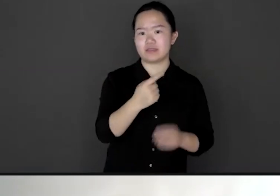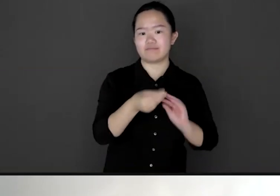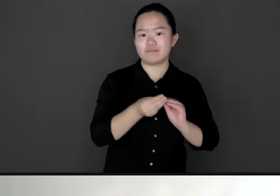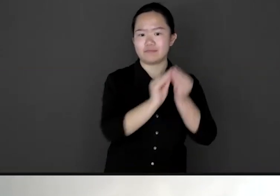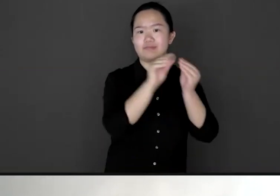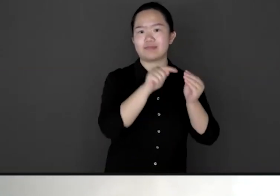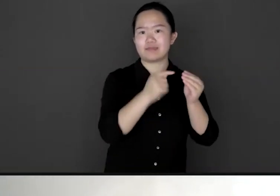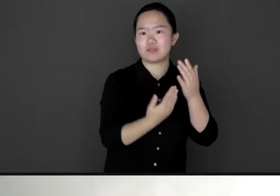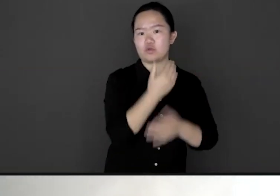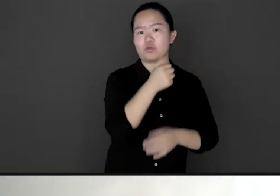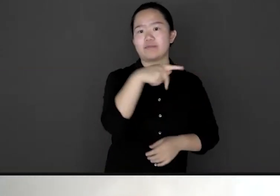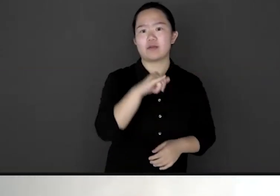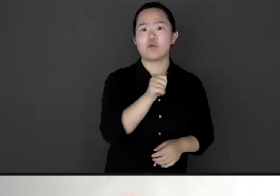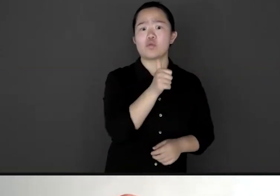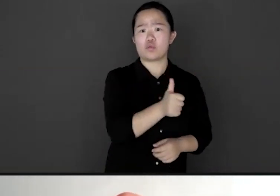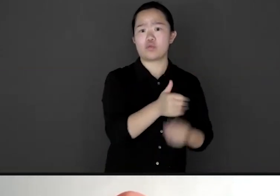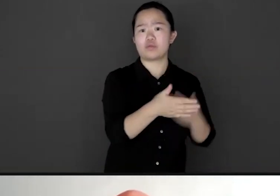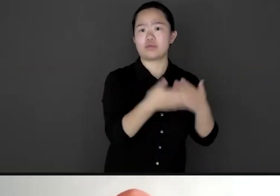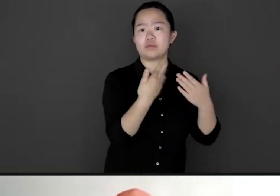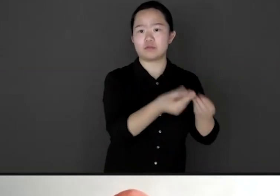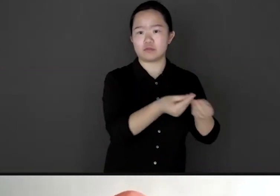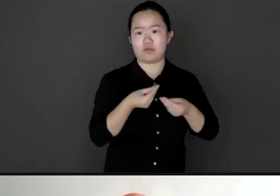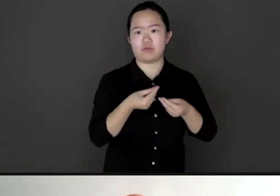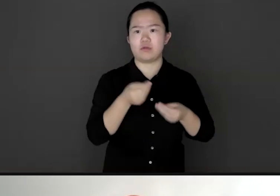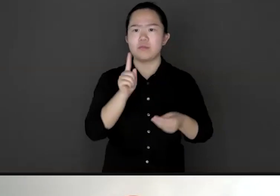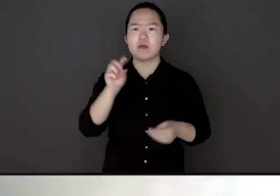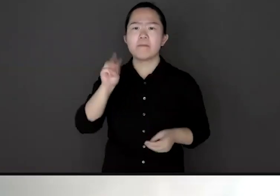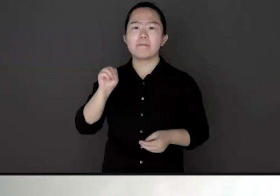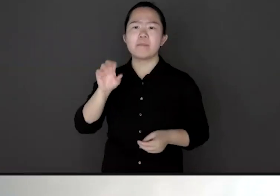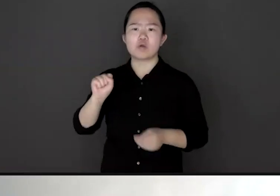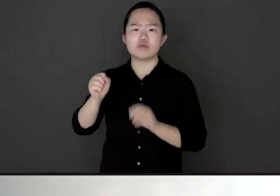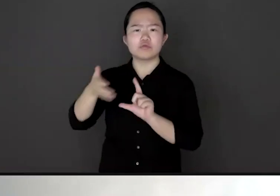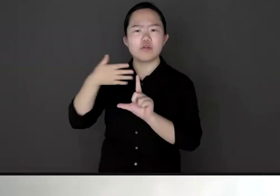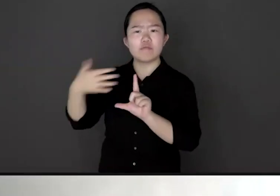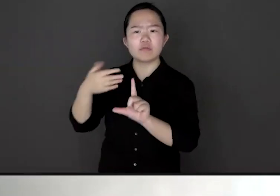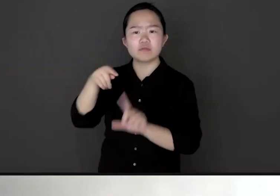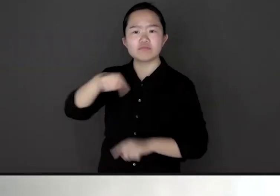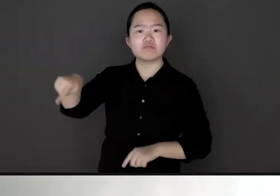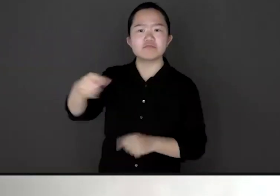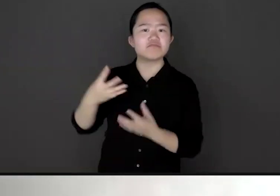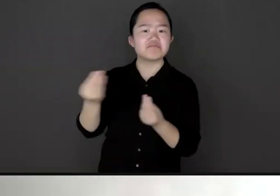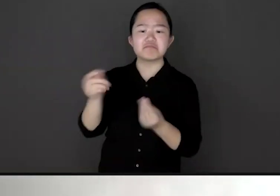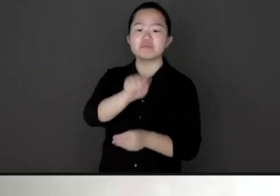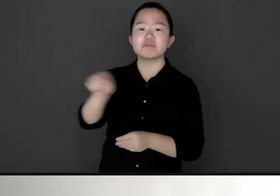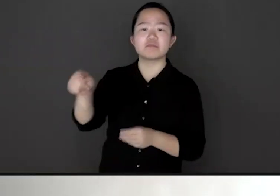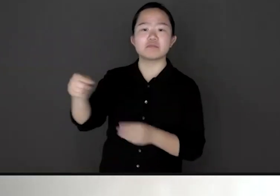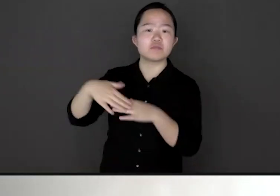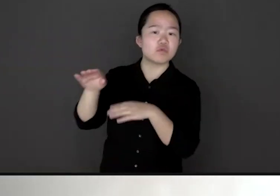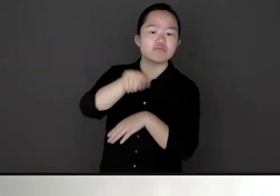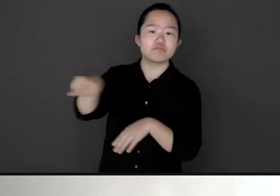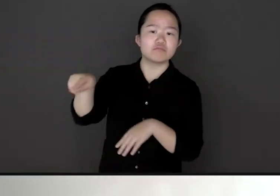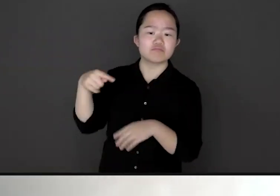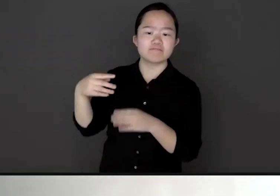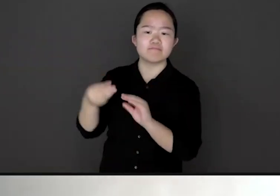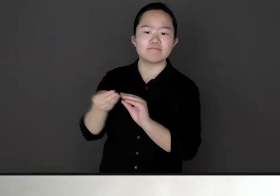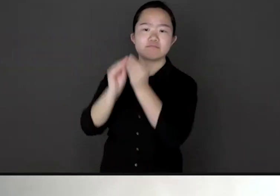business by now, but I'm not. Well, good for all the PDF document remediation businesses out there. Good luck, because